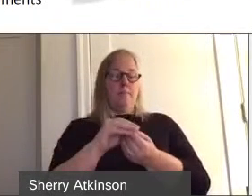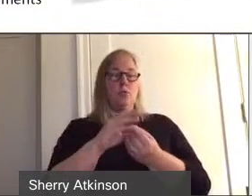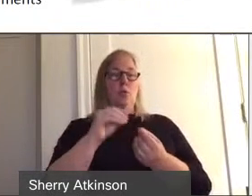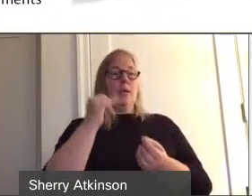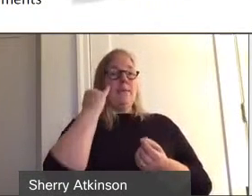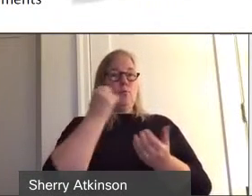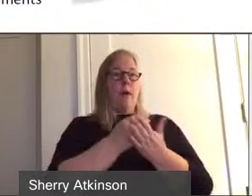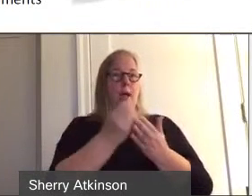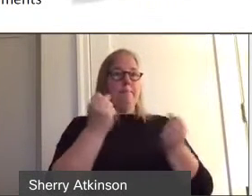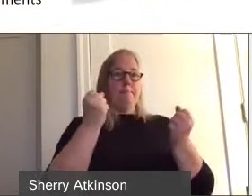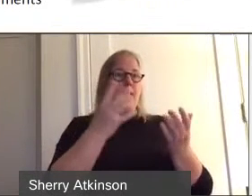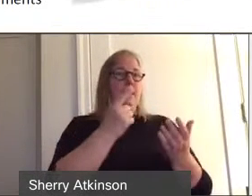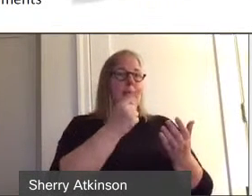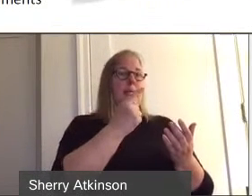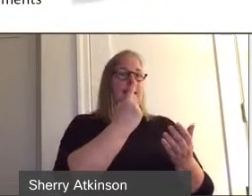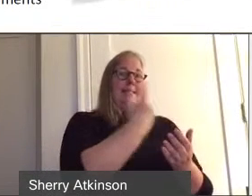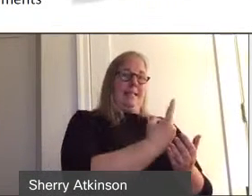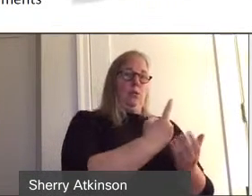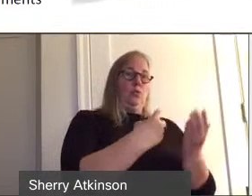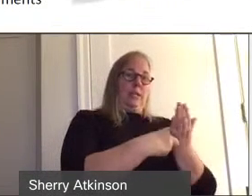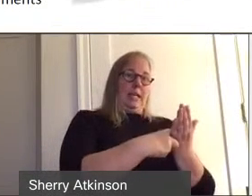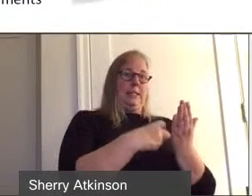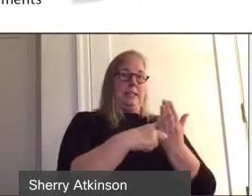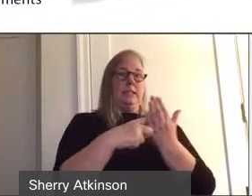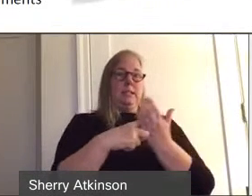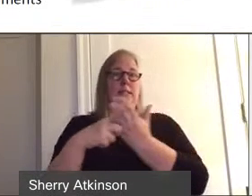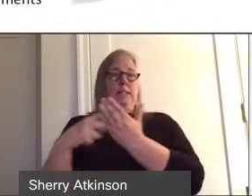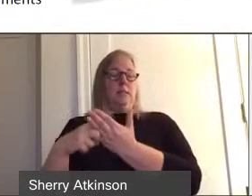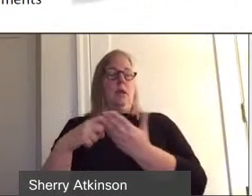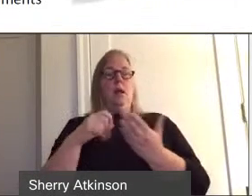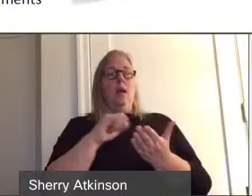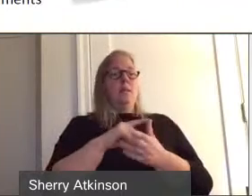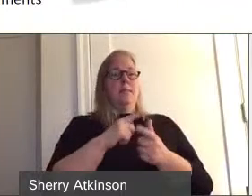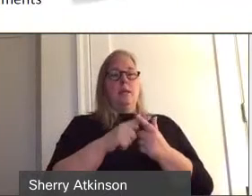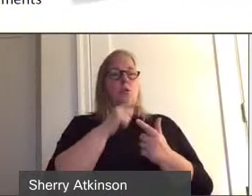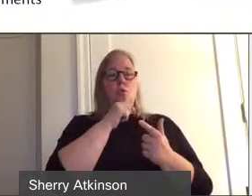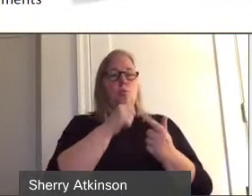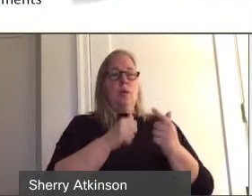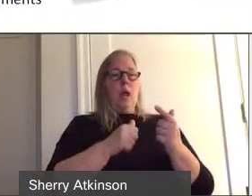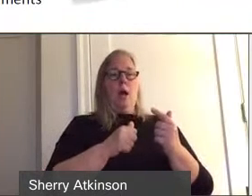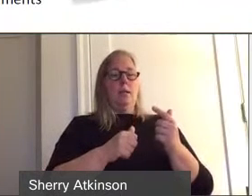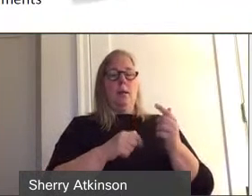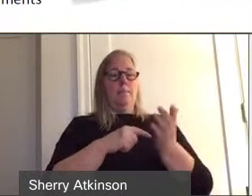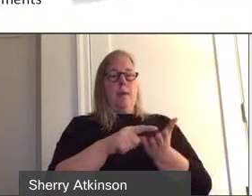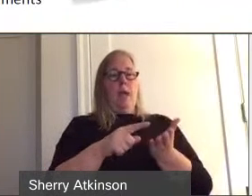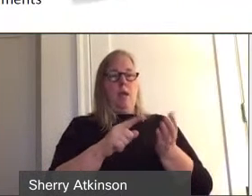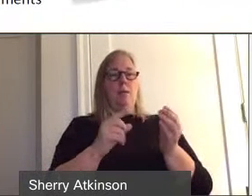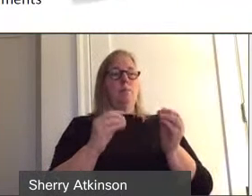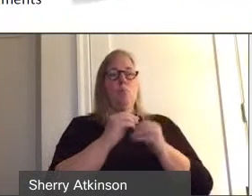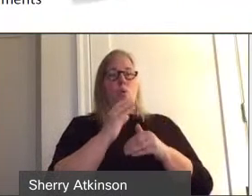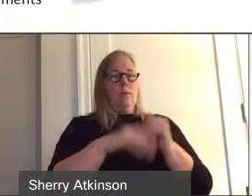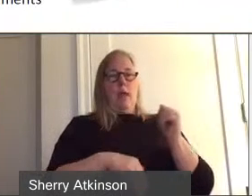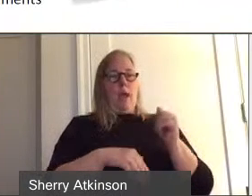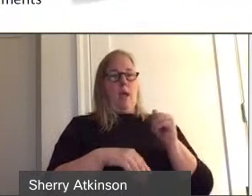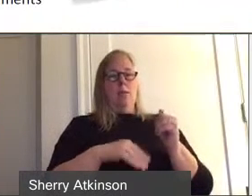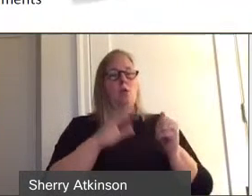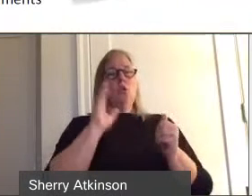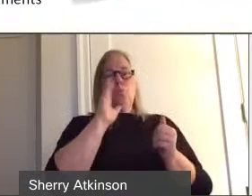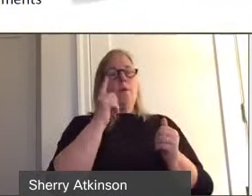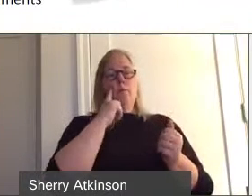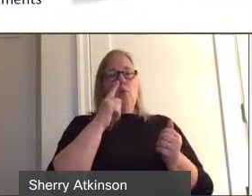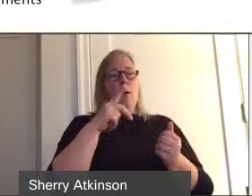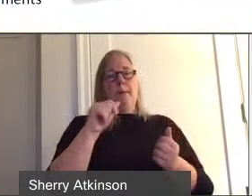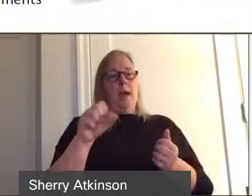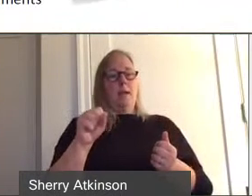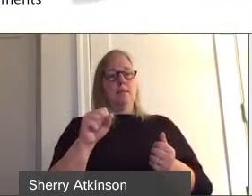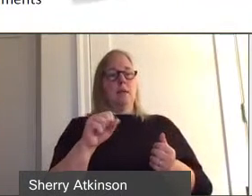single tickets, you wouldn't pay any more than an amount for a pass. Coming in the future, we have the bus stop announcement